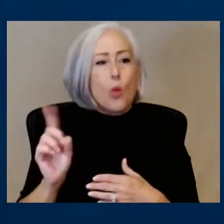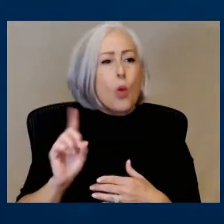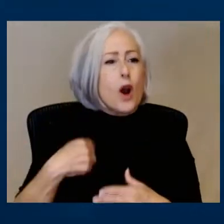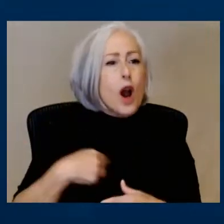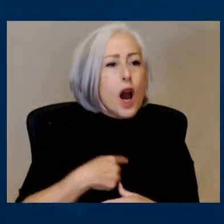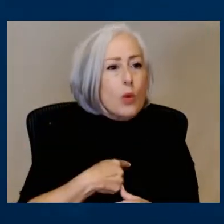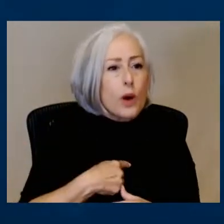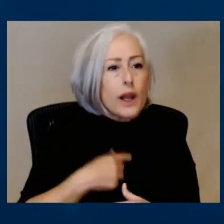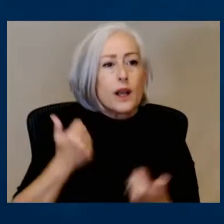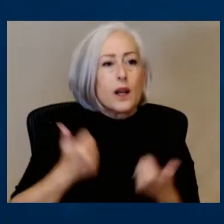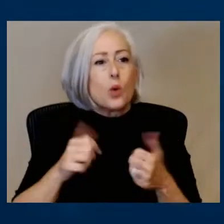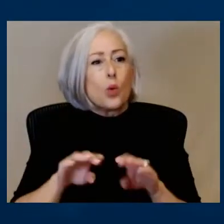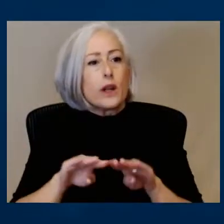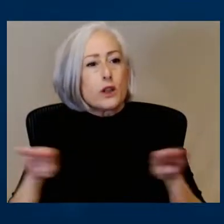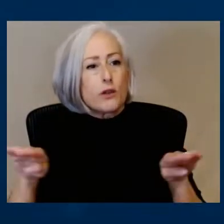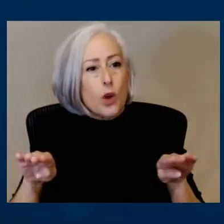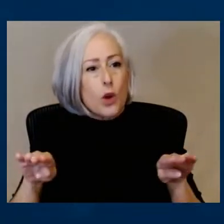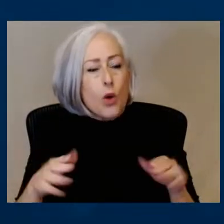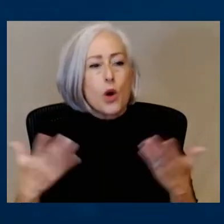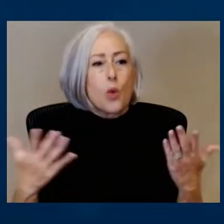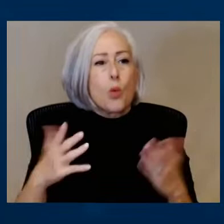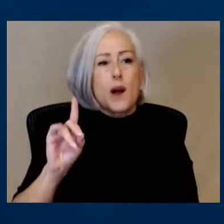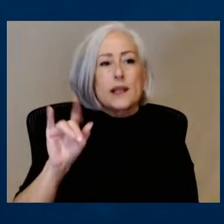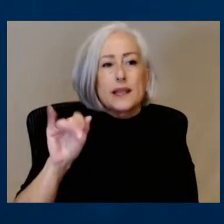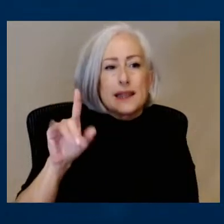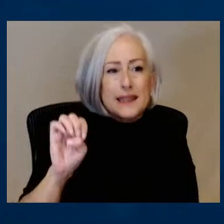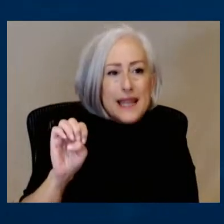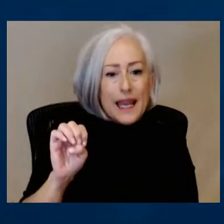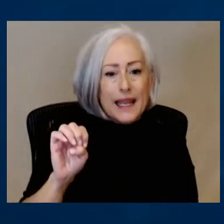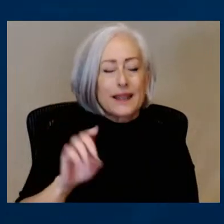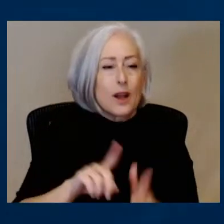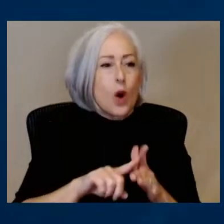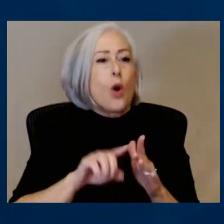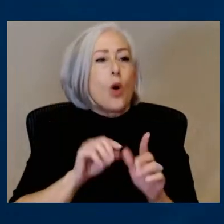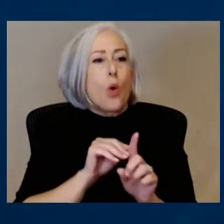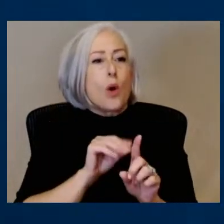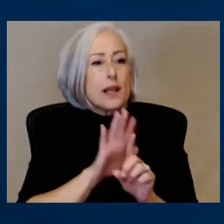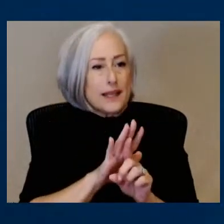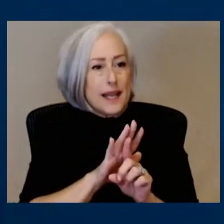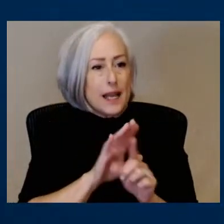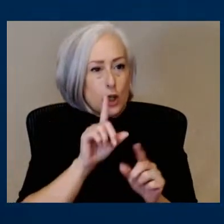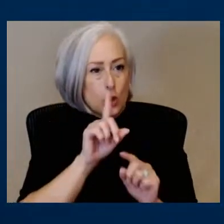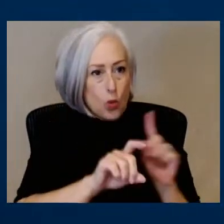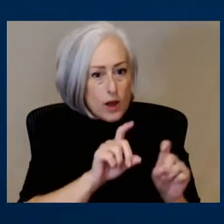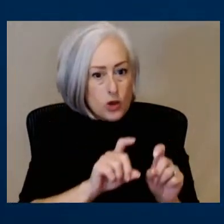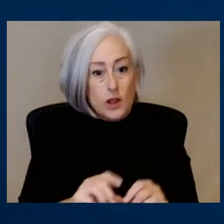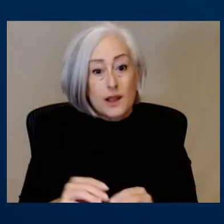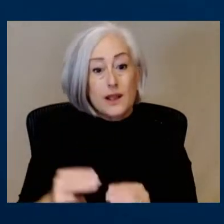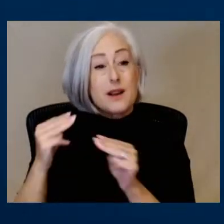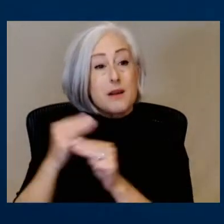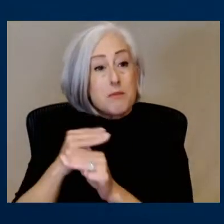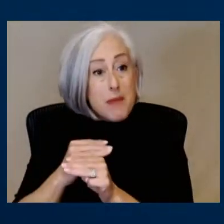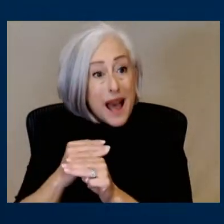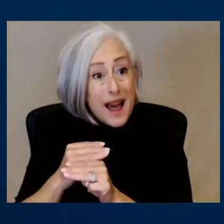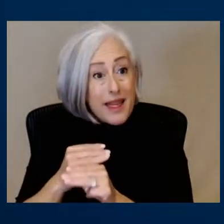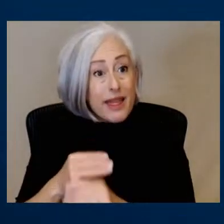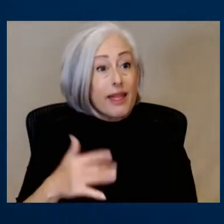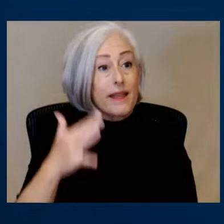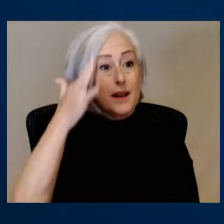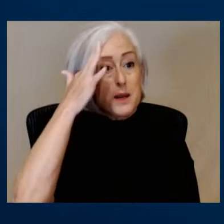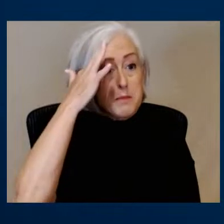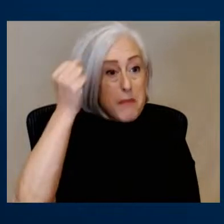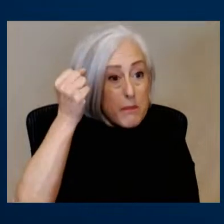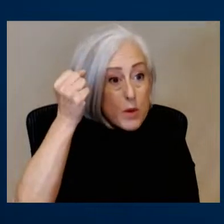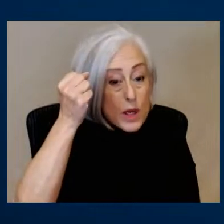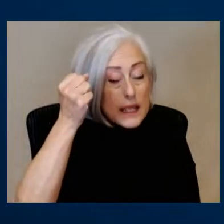the date, sort of orientation questions, a little bit of math questions, a little bit of memory questions. You might, I think in this